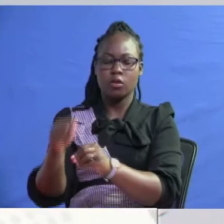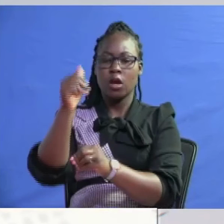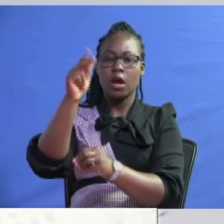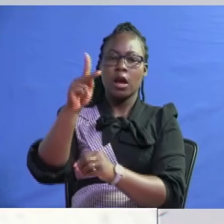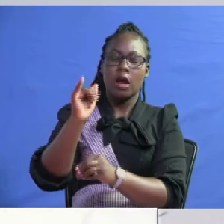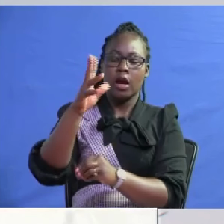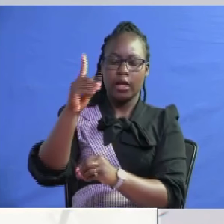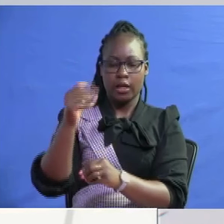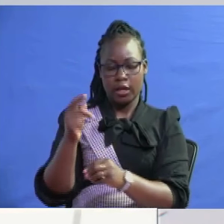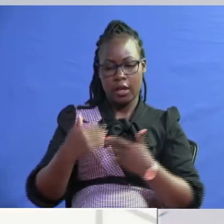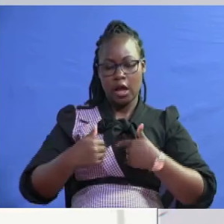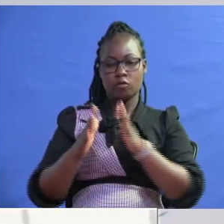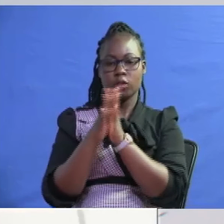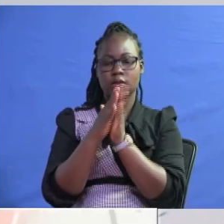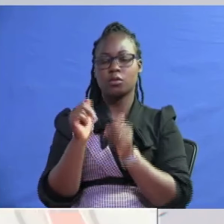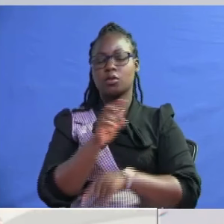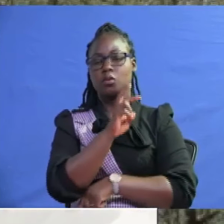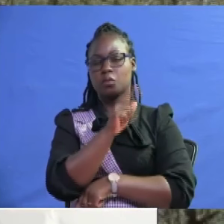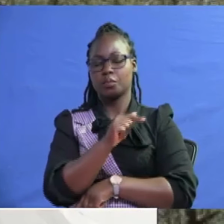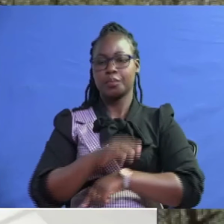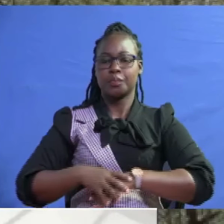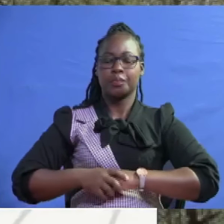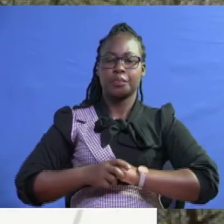Kasim has that story.